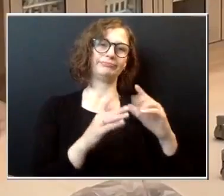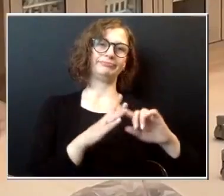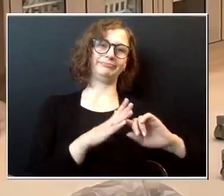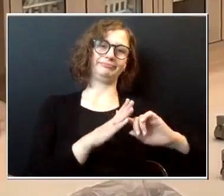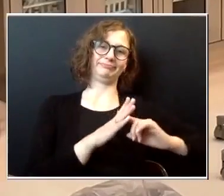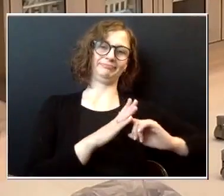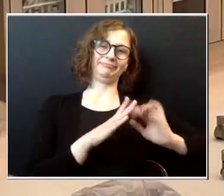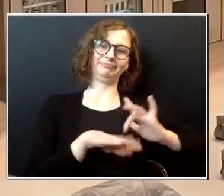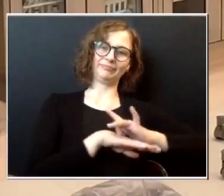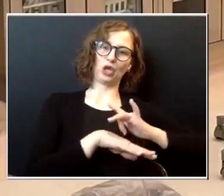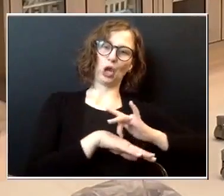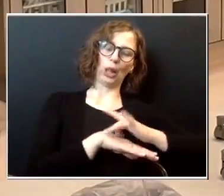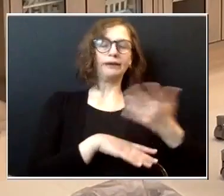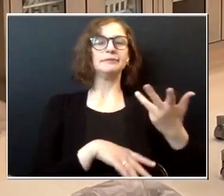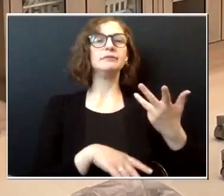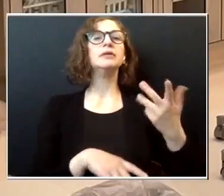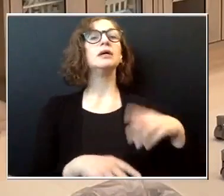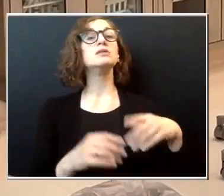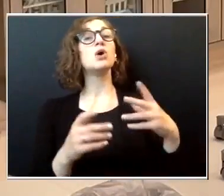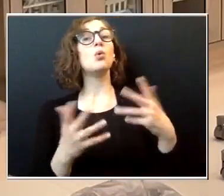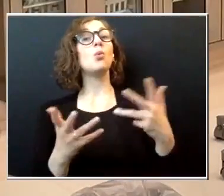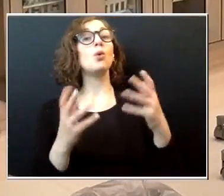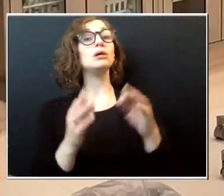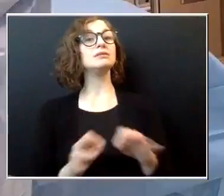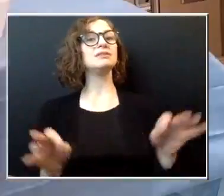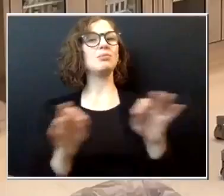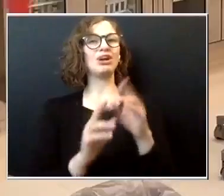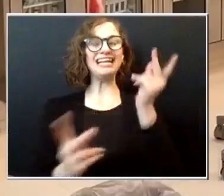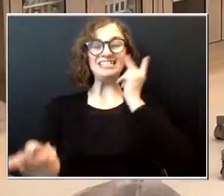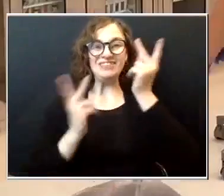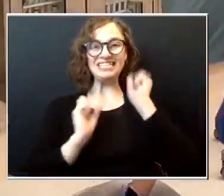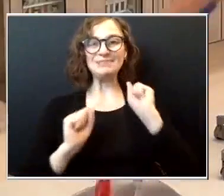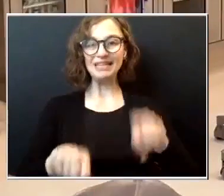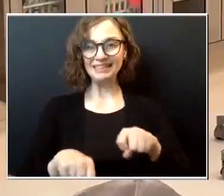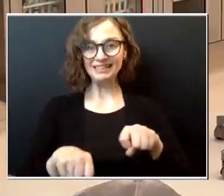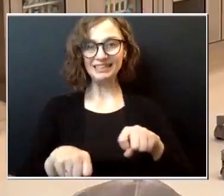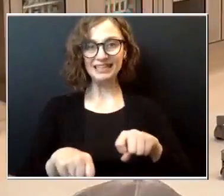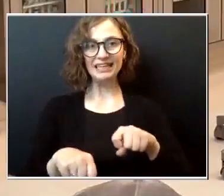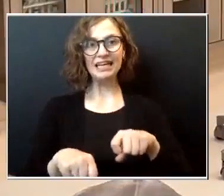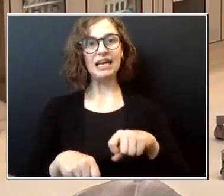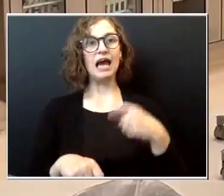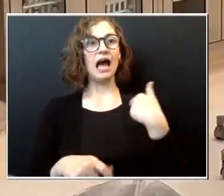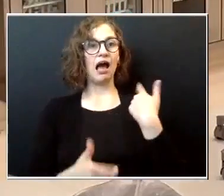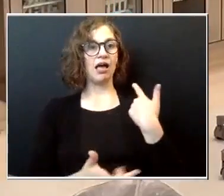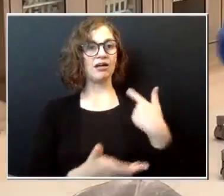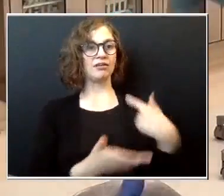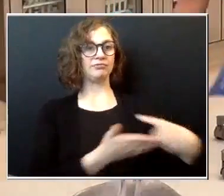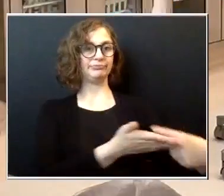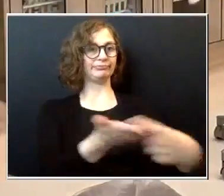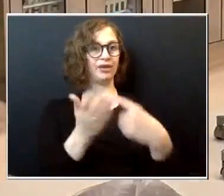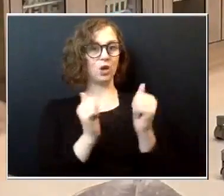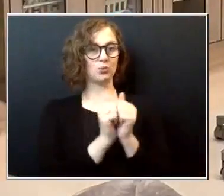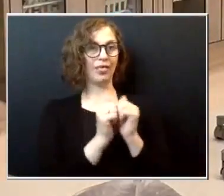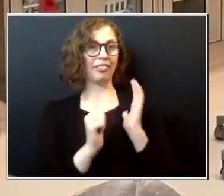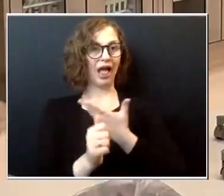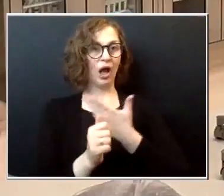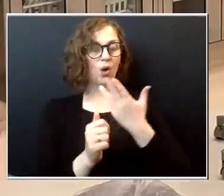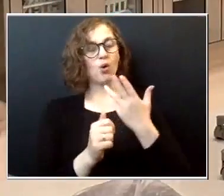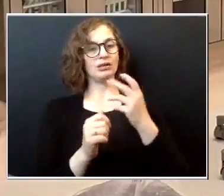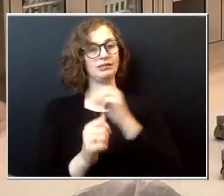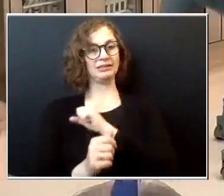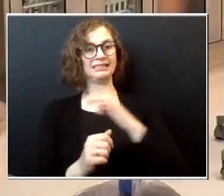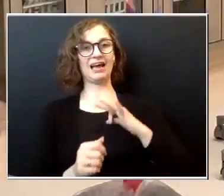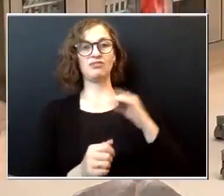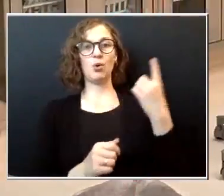staff, and one of the things that they are most concerned about is the lack of visibility with basic sponge counting systems. So this